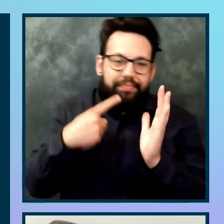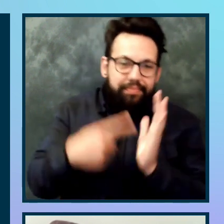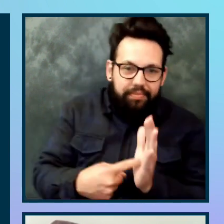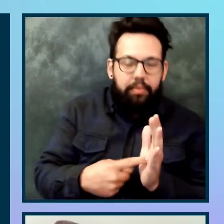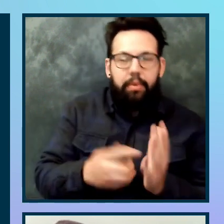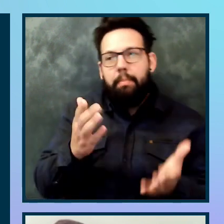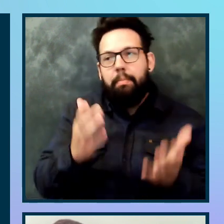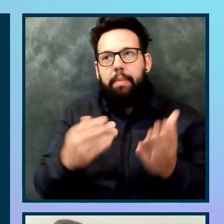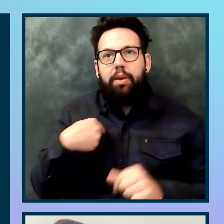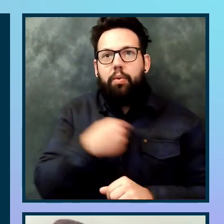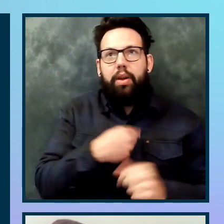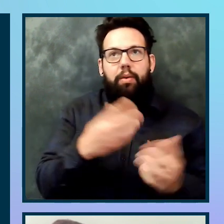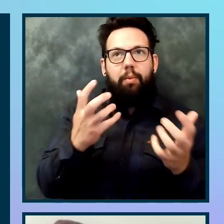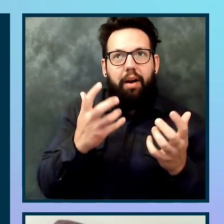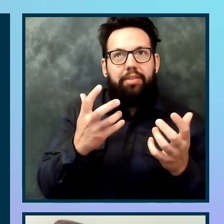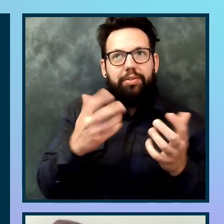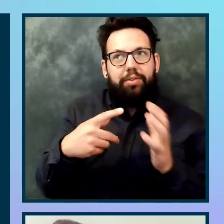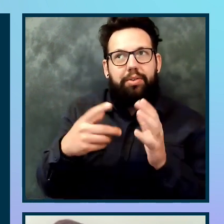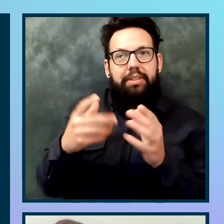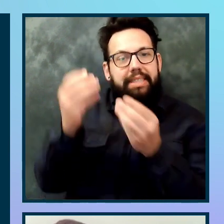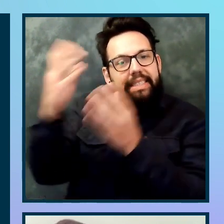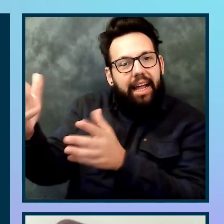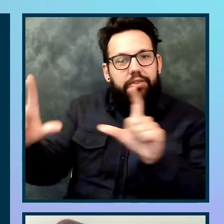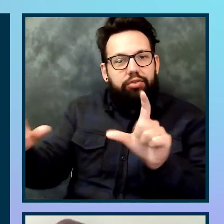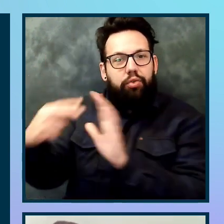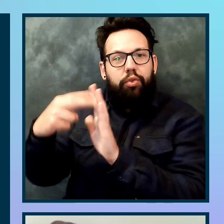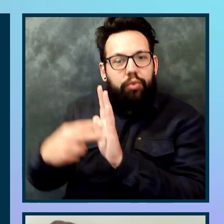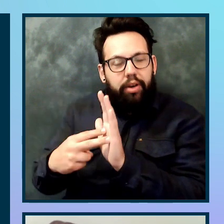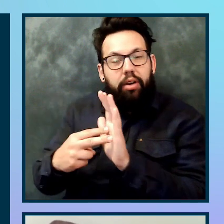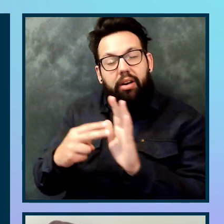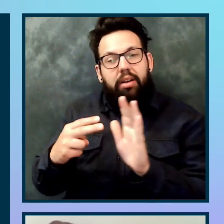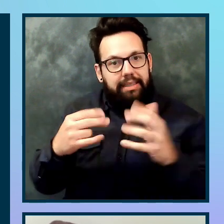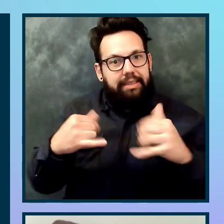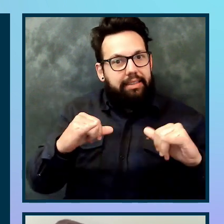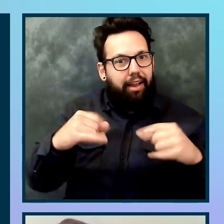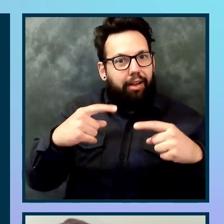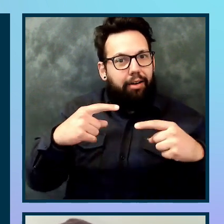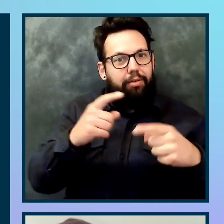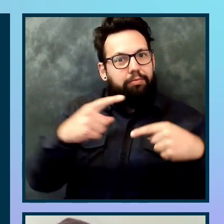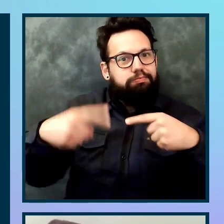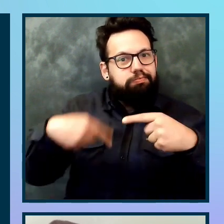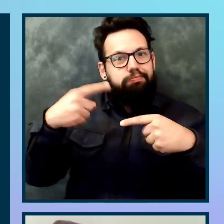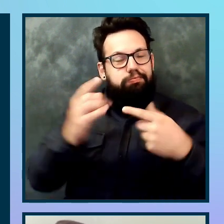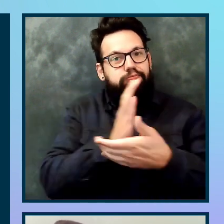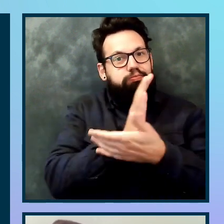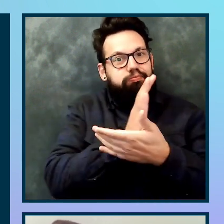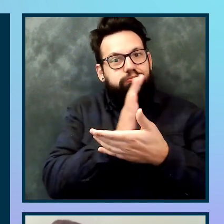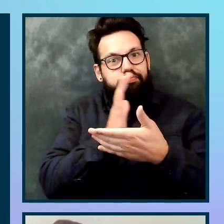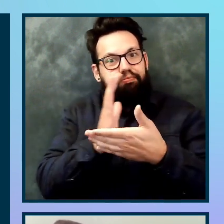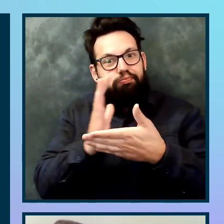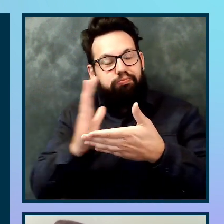reader, okay, you're 30%, you're 40%, you're 50%. But all other times, the screen reader might not want to know that,